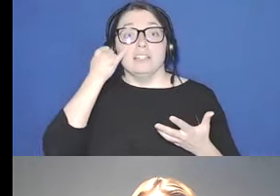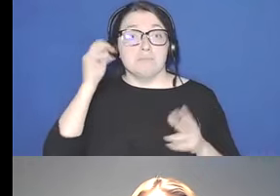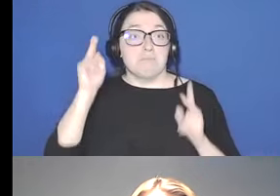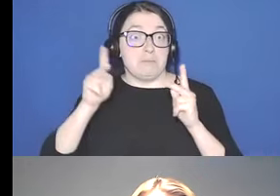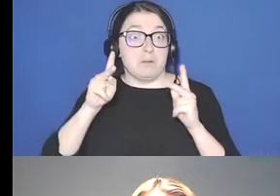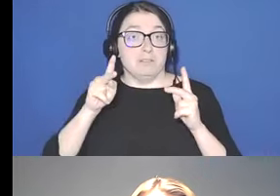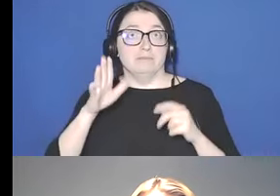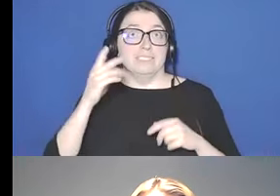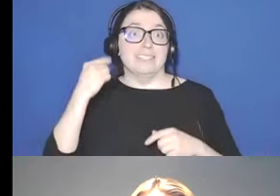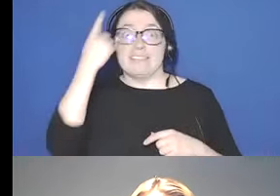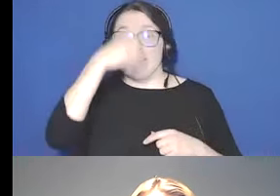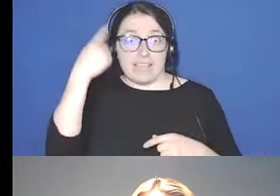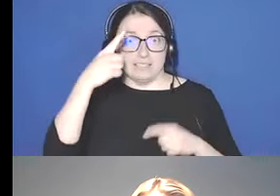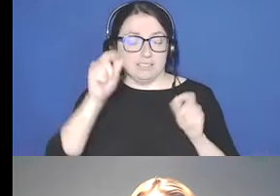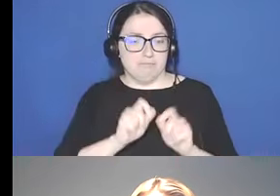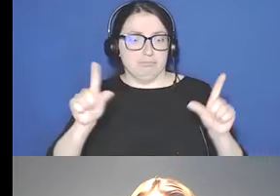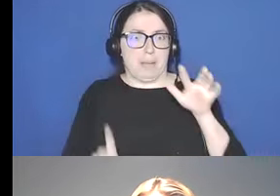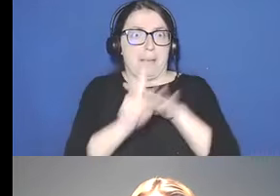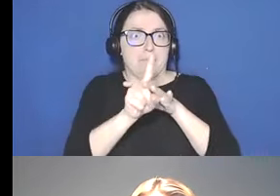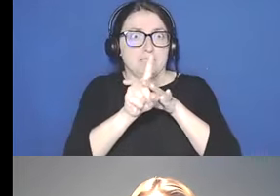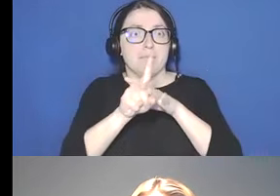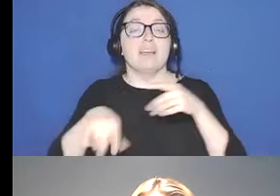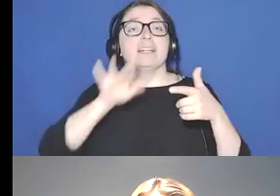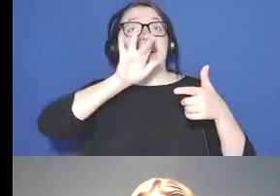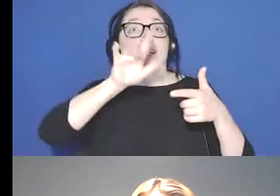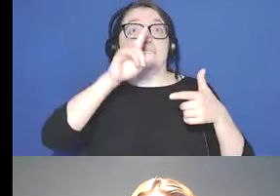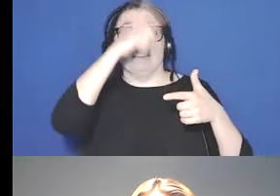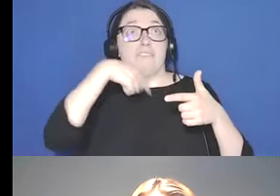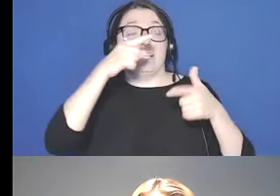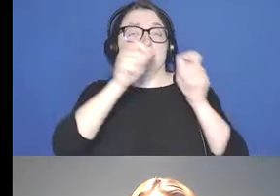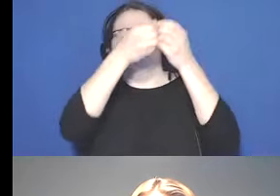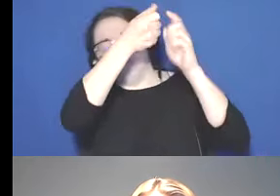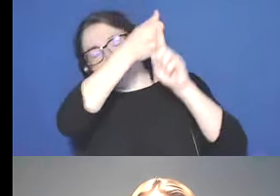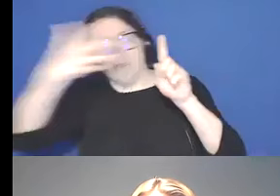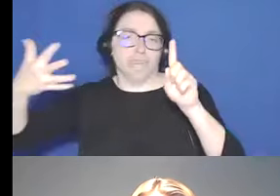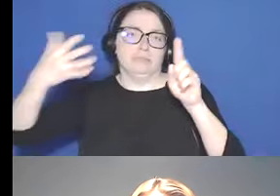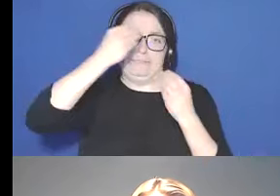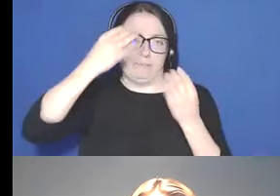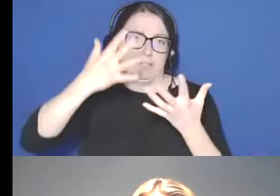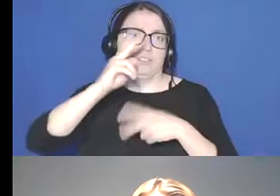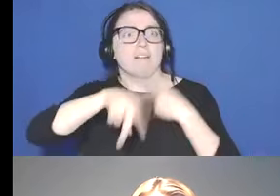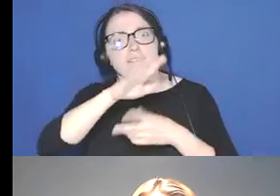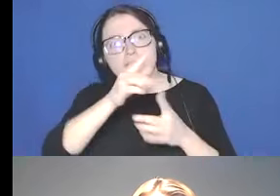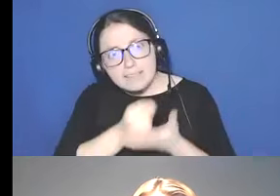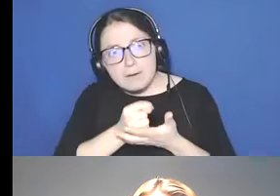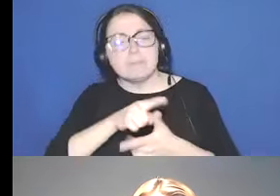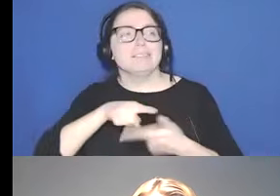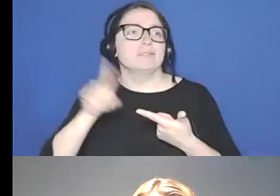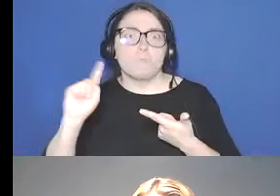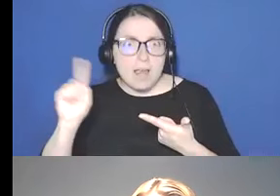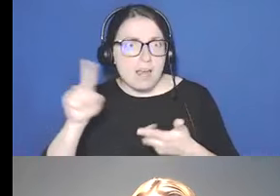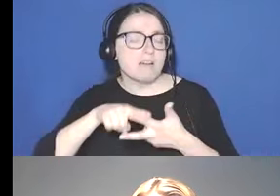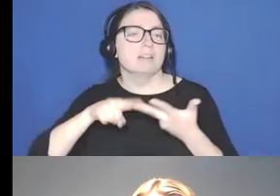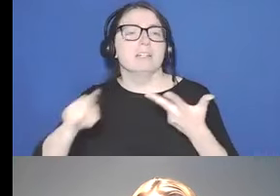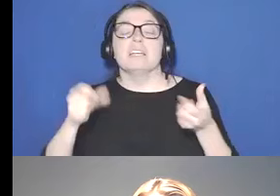whole profile, where their office is, where they went to school, what kind of therapy they do. And there are a lot of therapists that